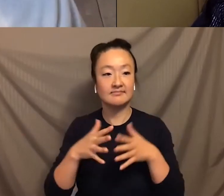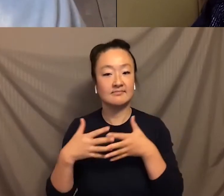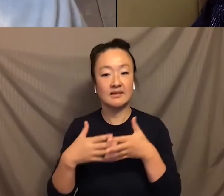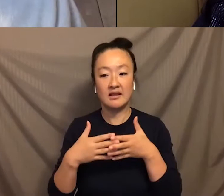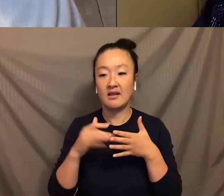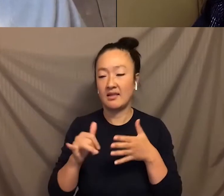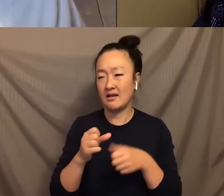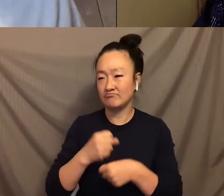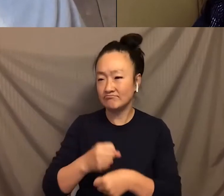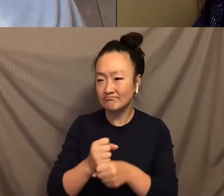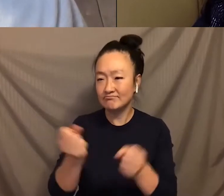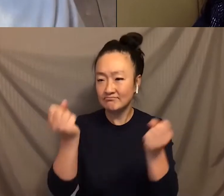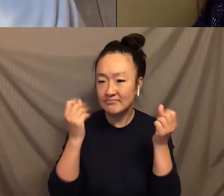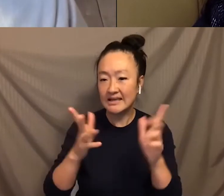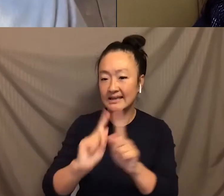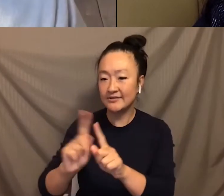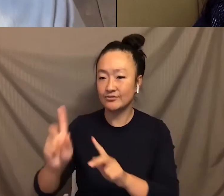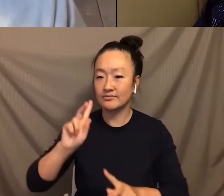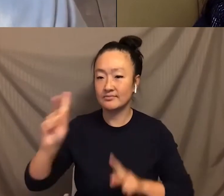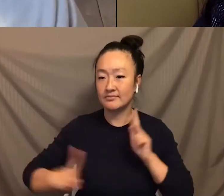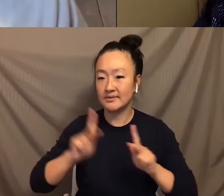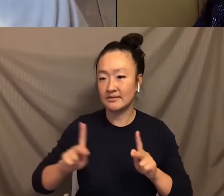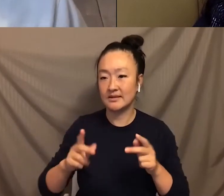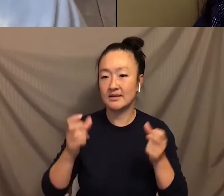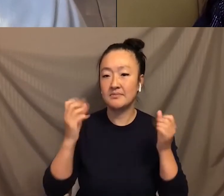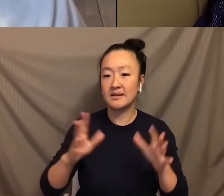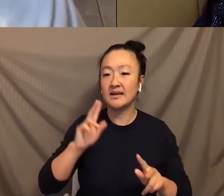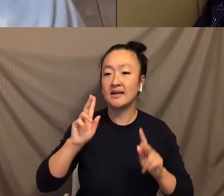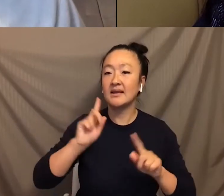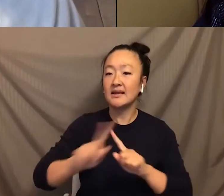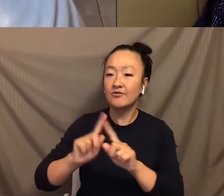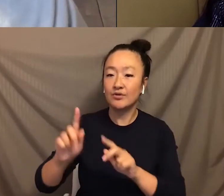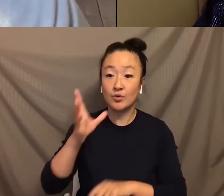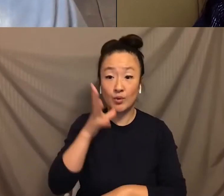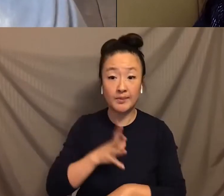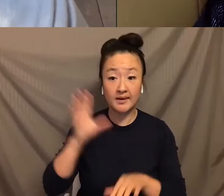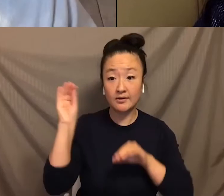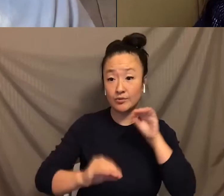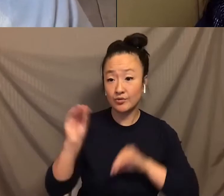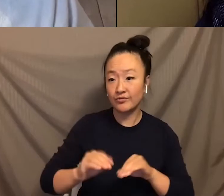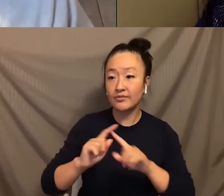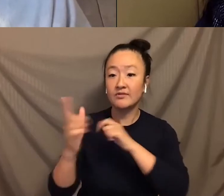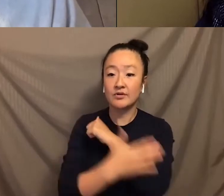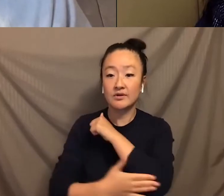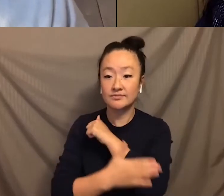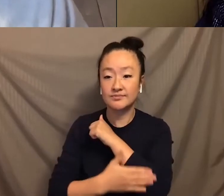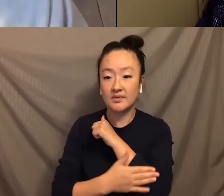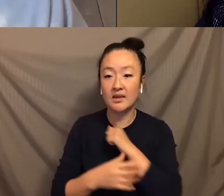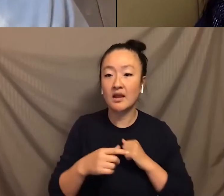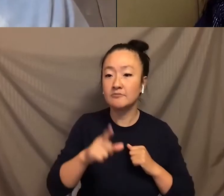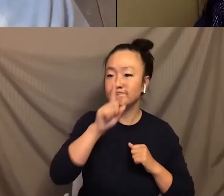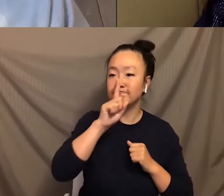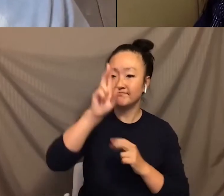so many different figures and so many different immigrant women in particular, not all of whom were necessarily honored in